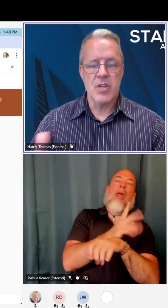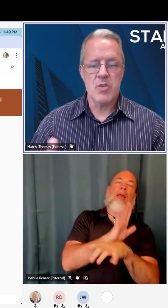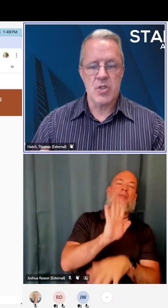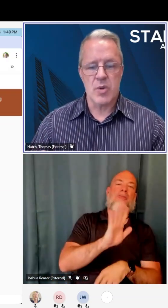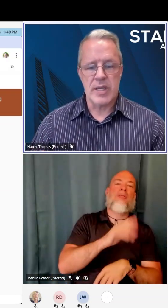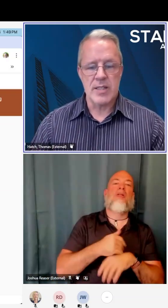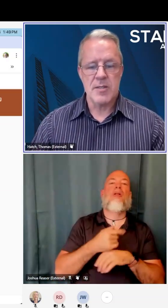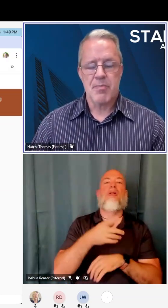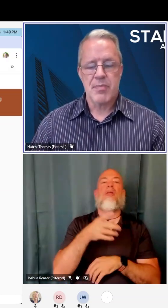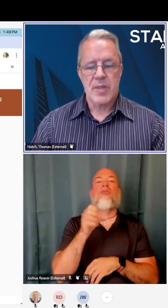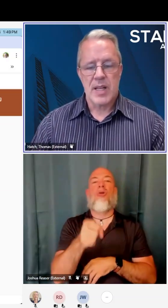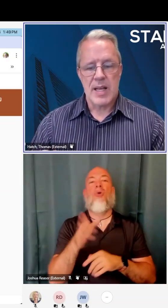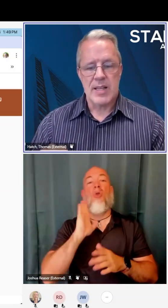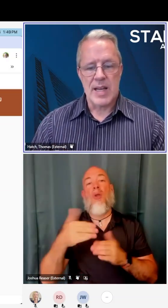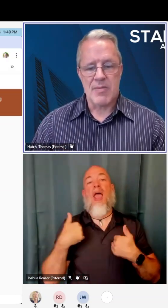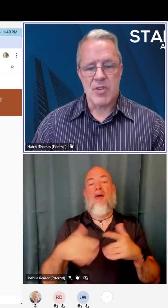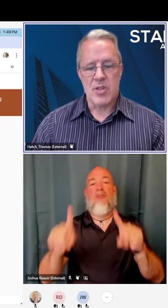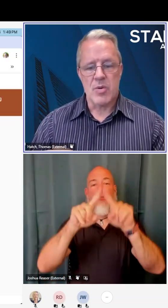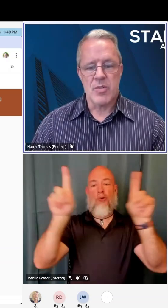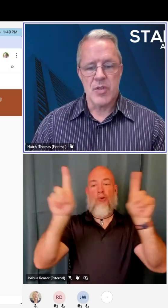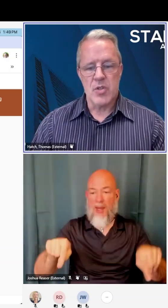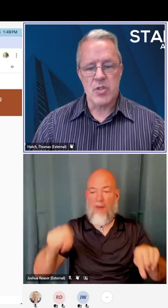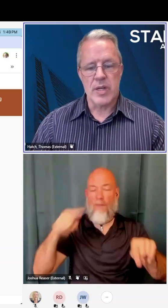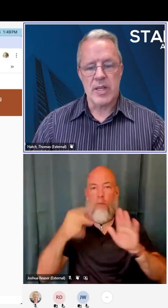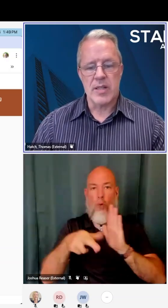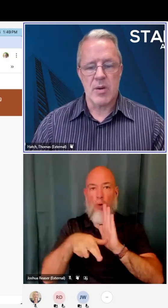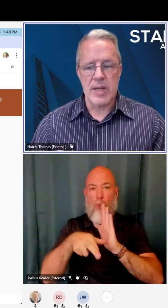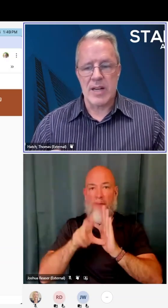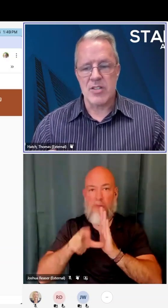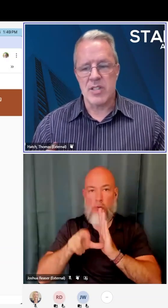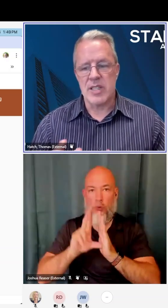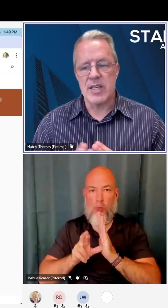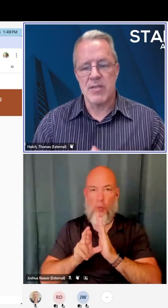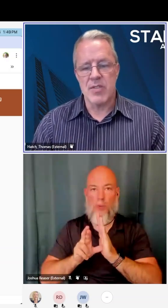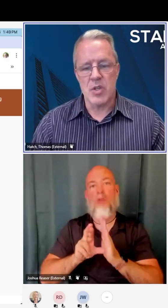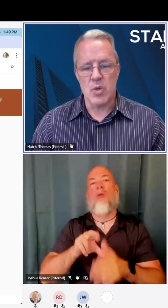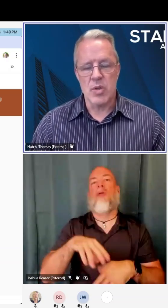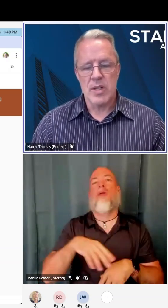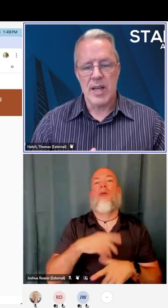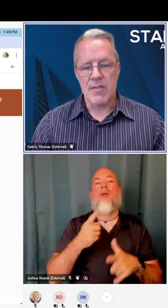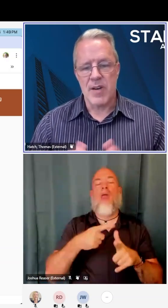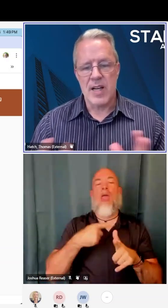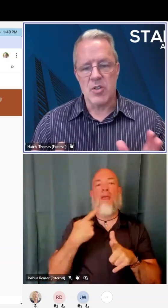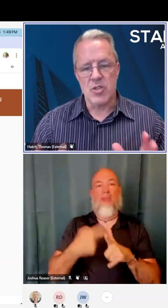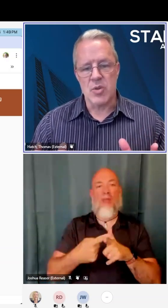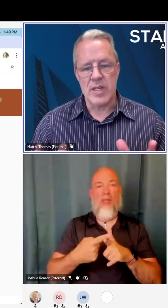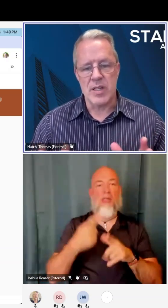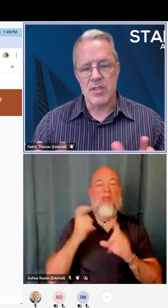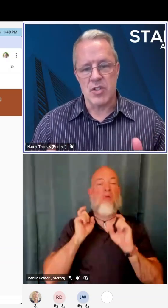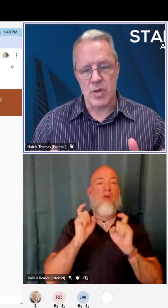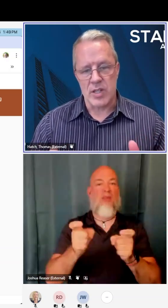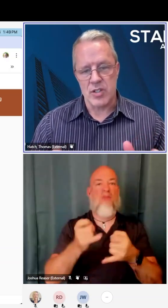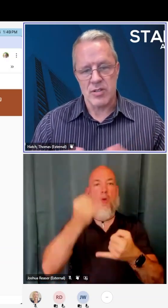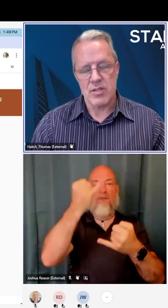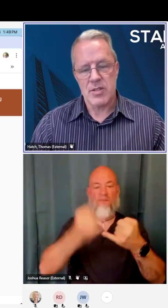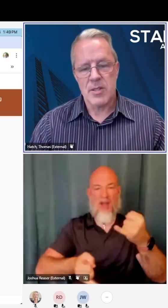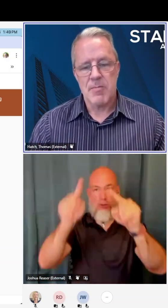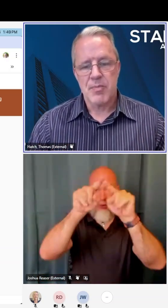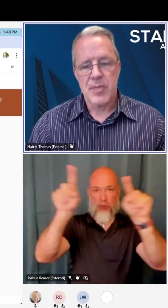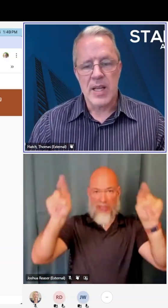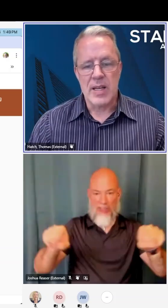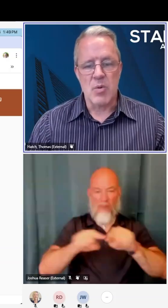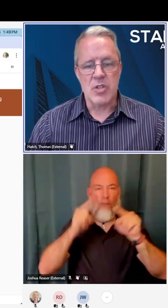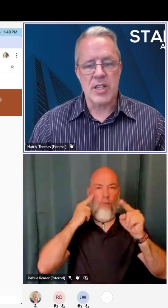a review screen, and then after the review screen, it would actually give you a final screen of